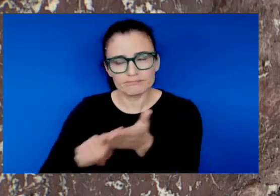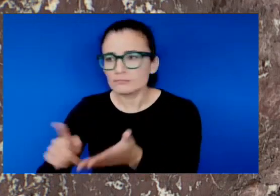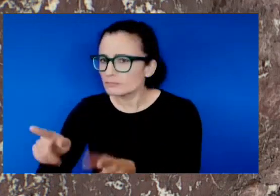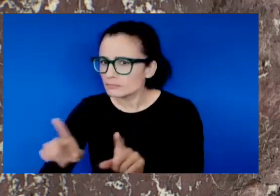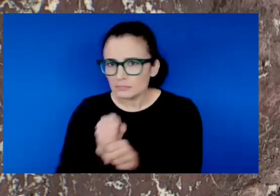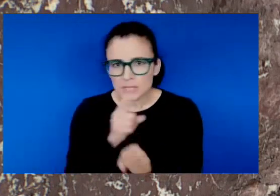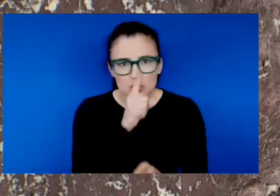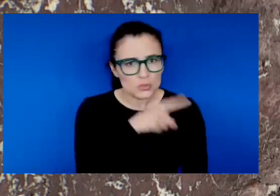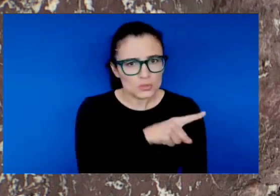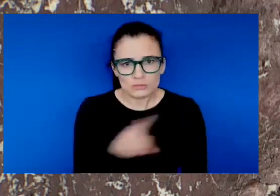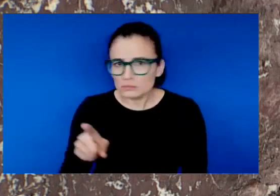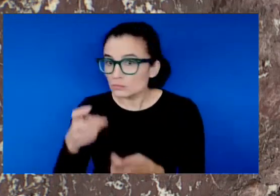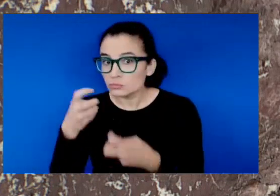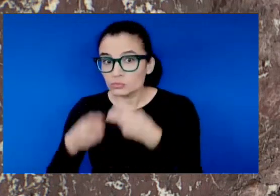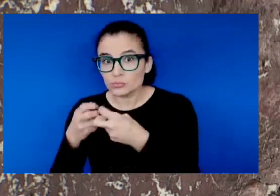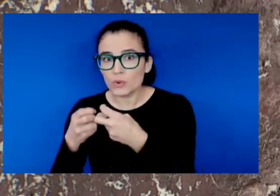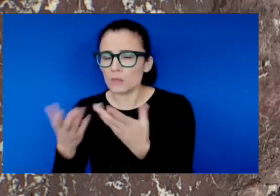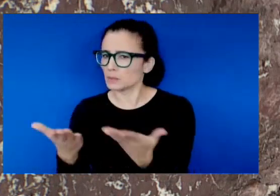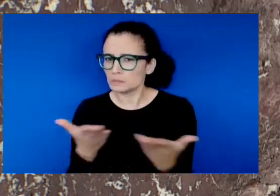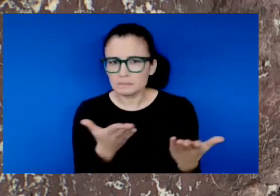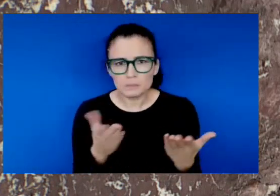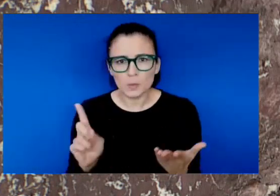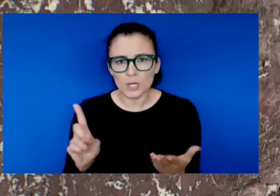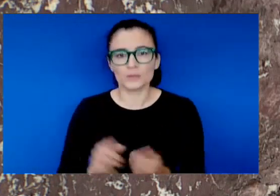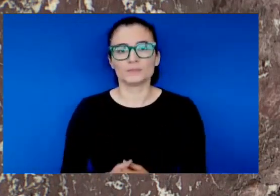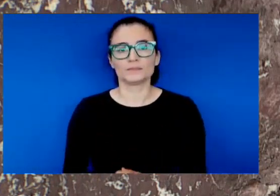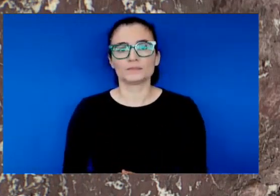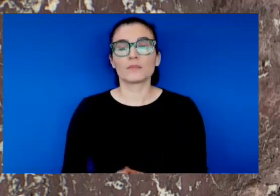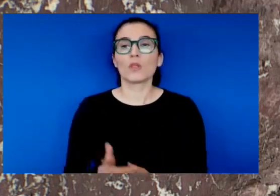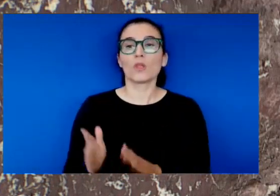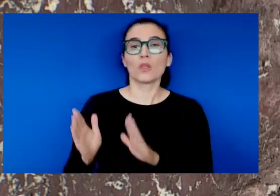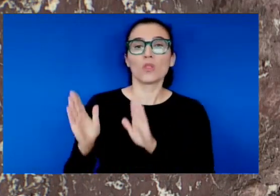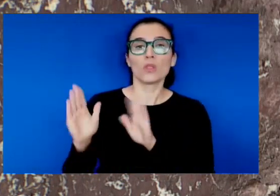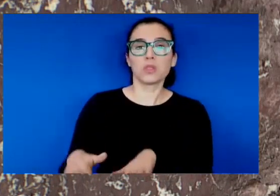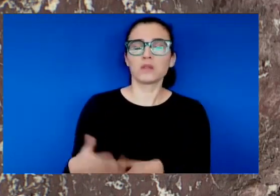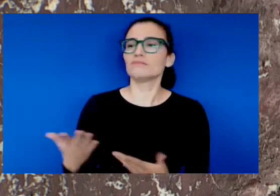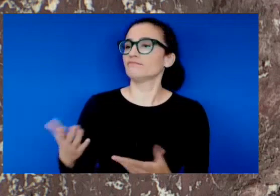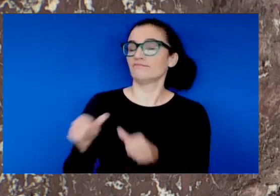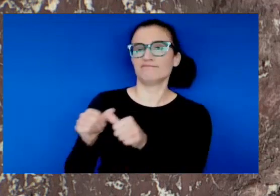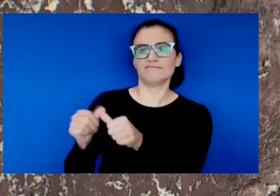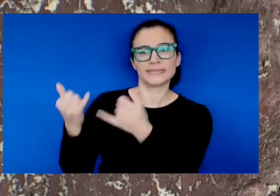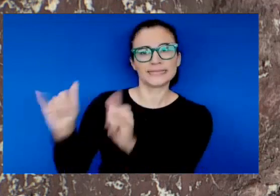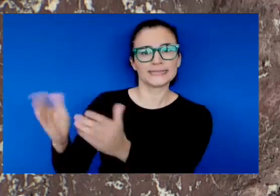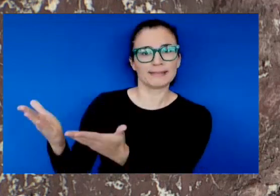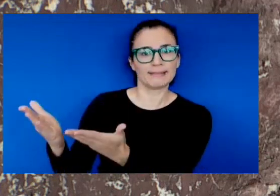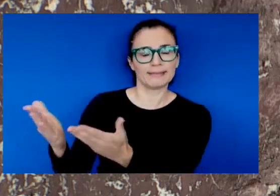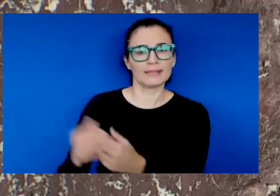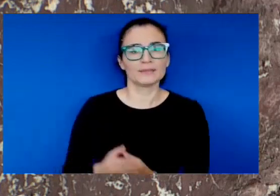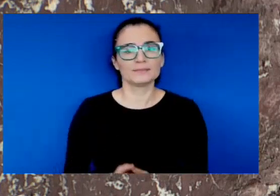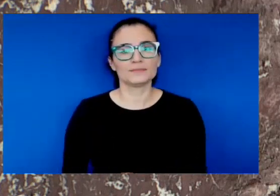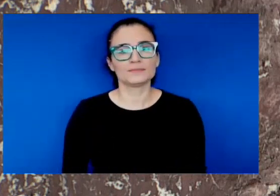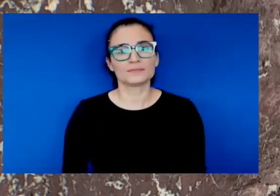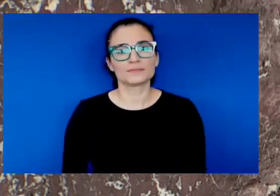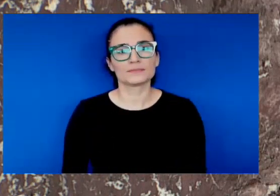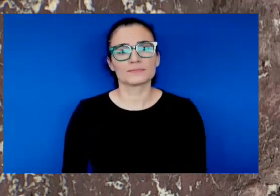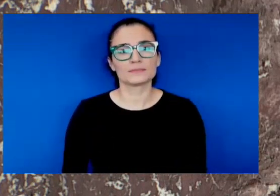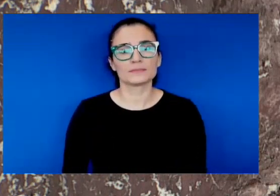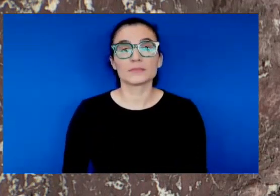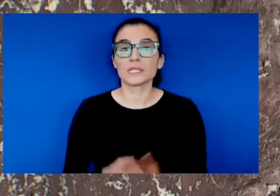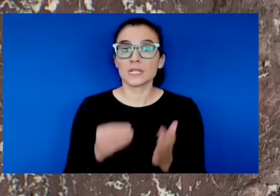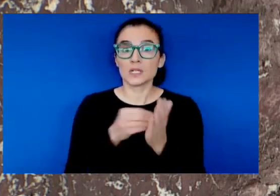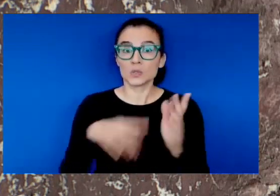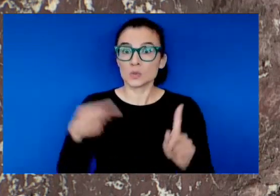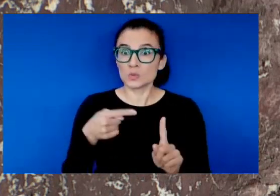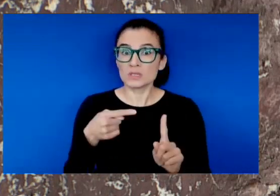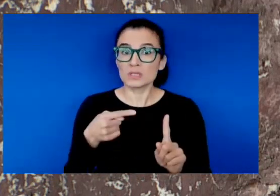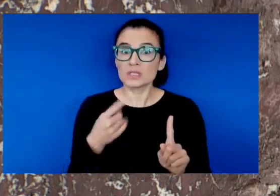students are now speaking out, and I quote, "We don't feel safe being Jewish on campus anymore," end quote. In the